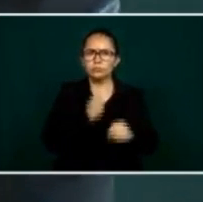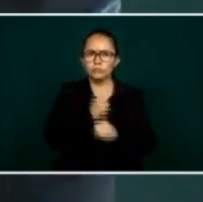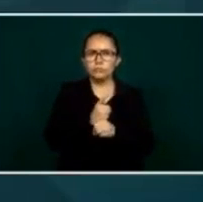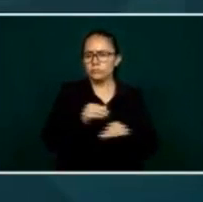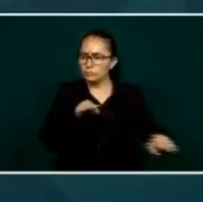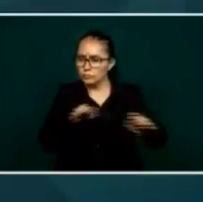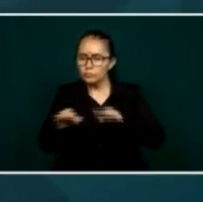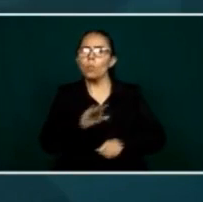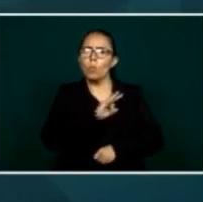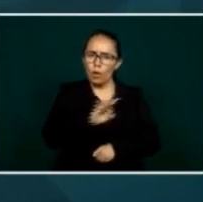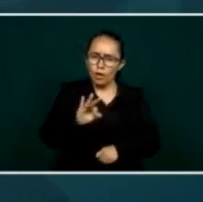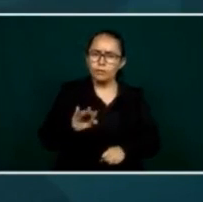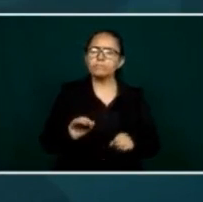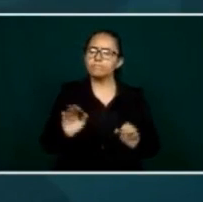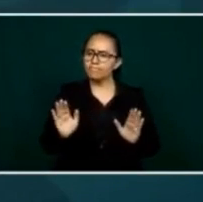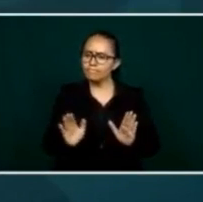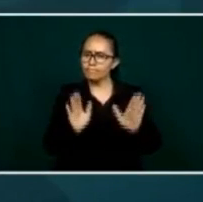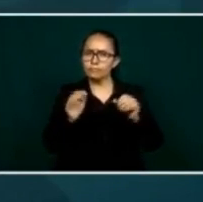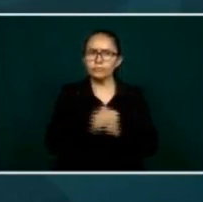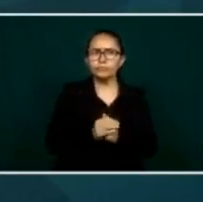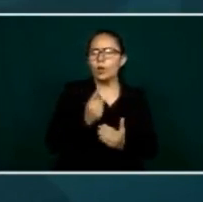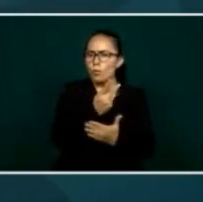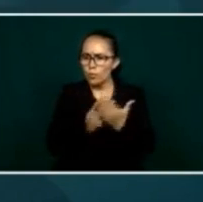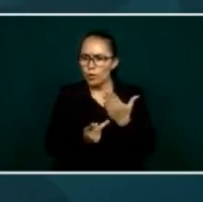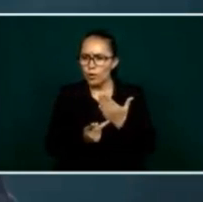to give them opportunities to work,